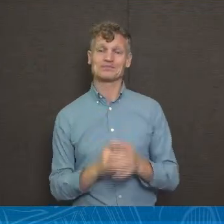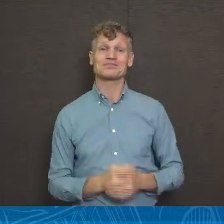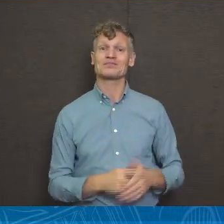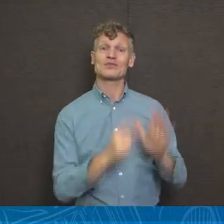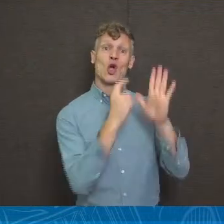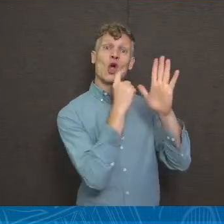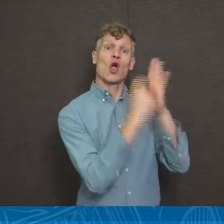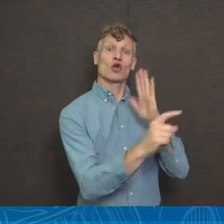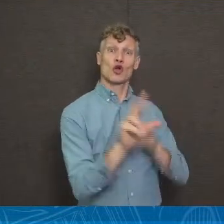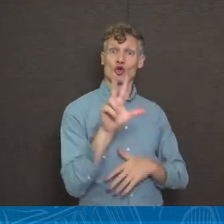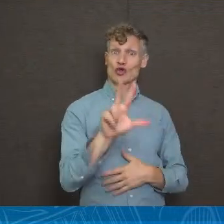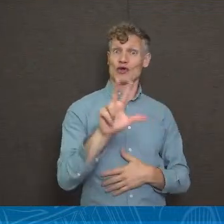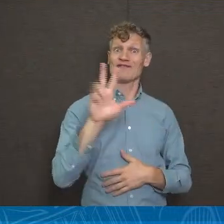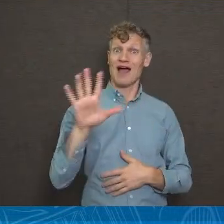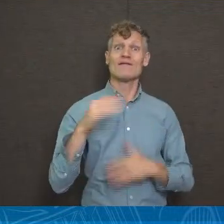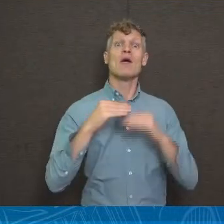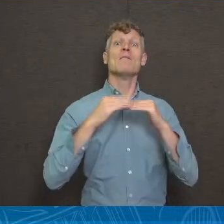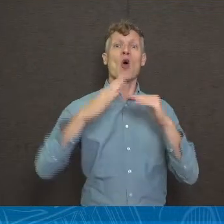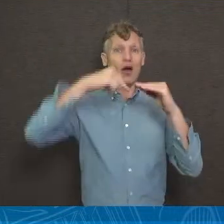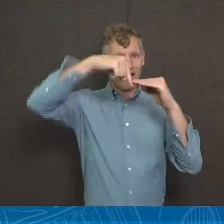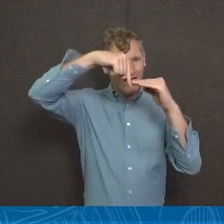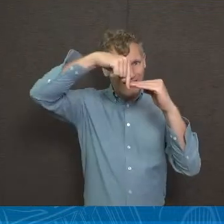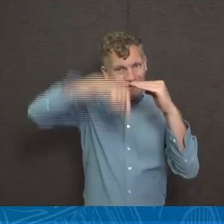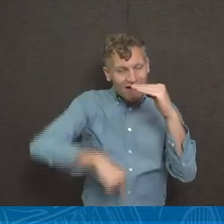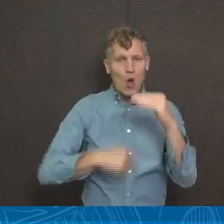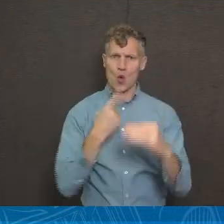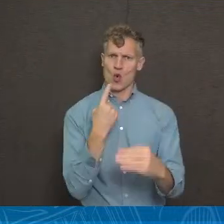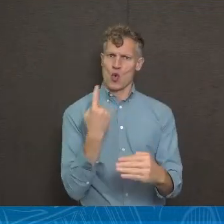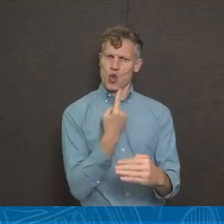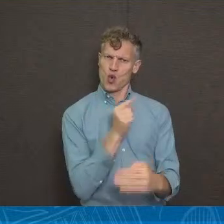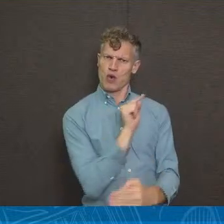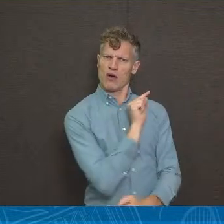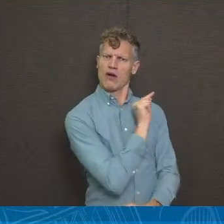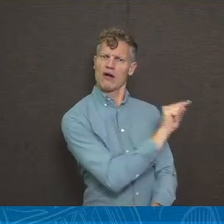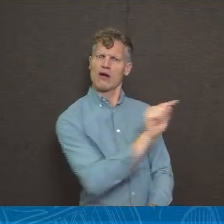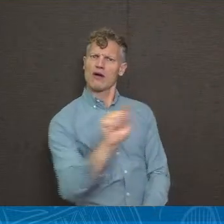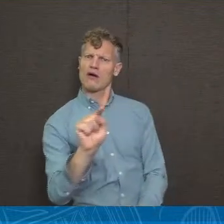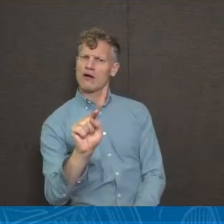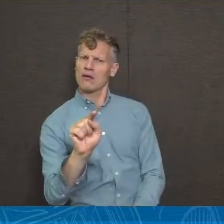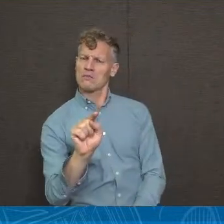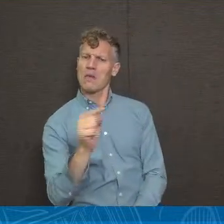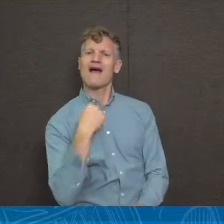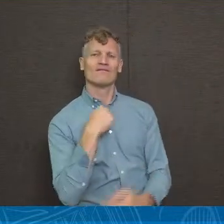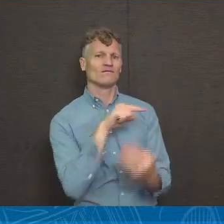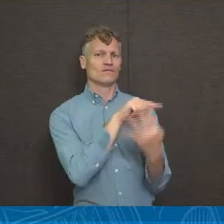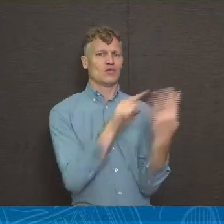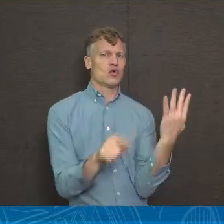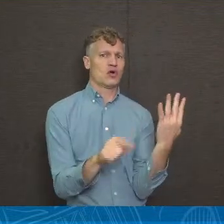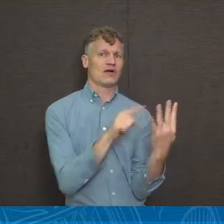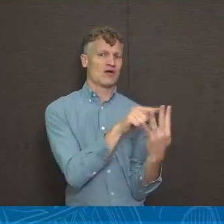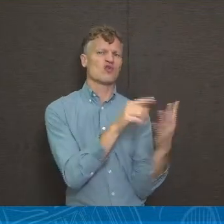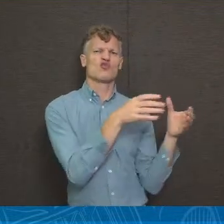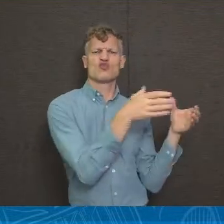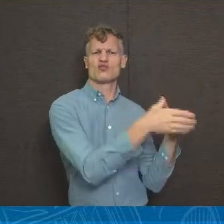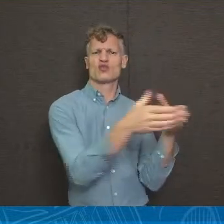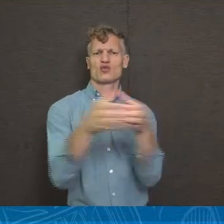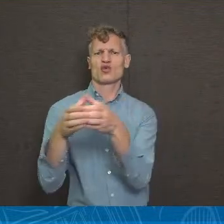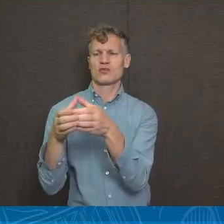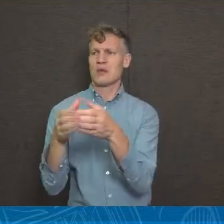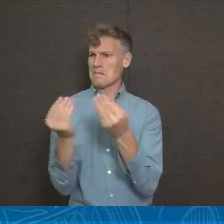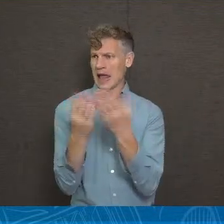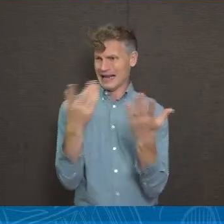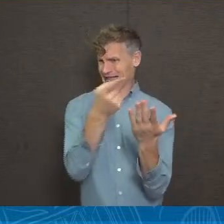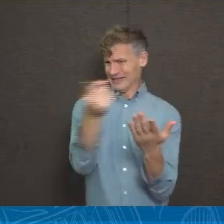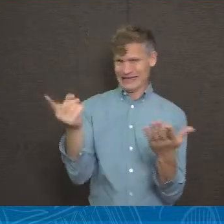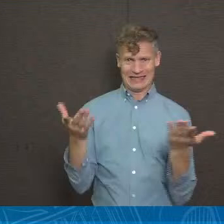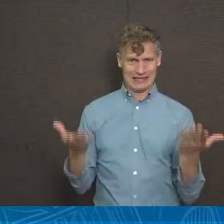that aren't government? And there are 5 or 4 different groups. So there's civil society and many of the groups that we have seen represented here